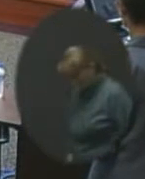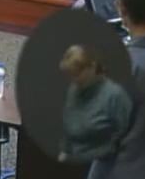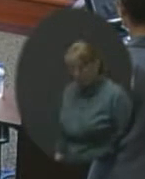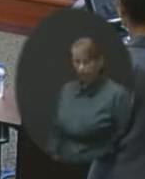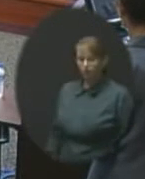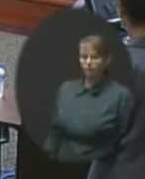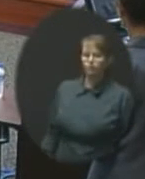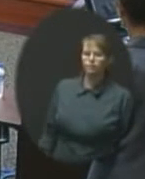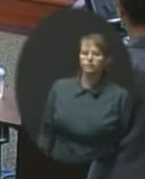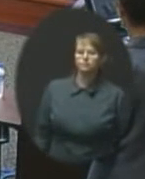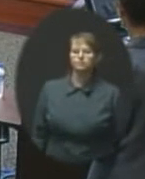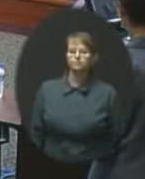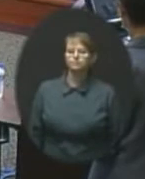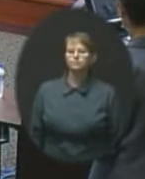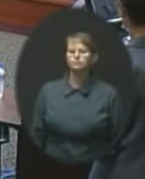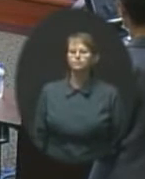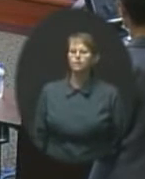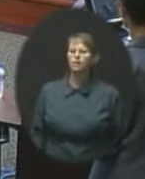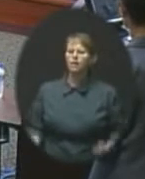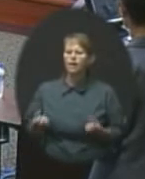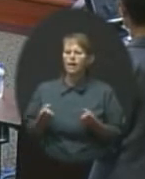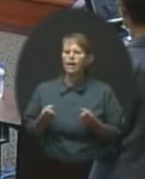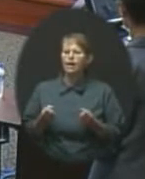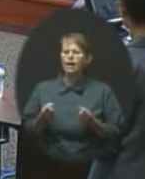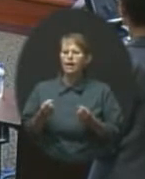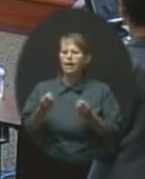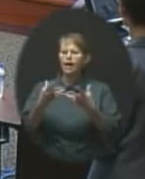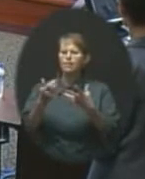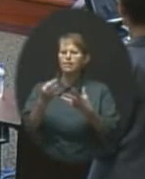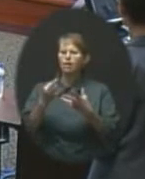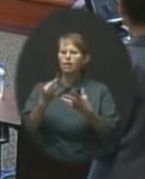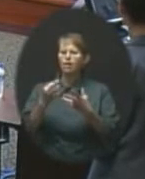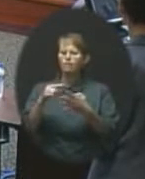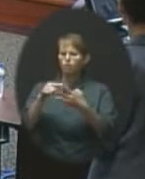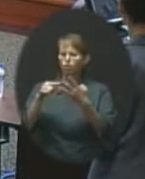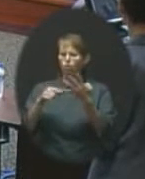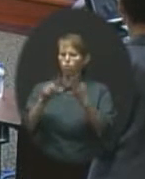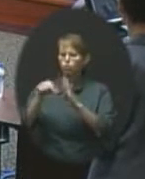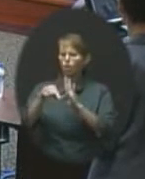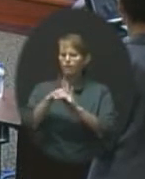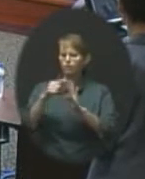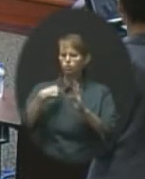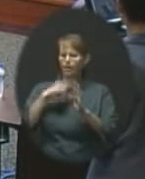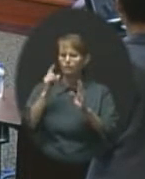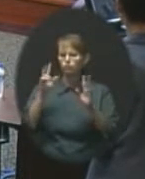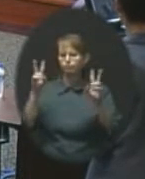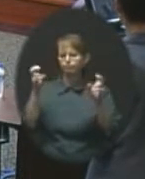those qualifications do we have to make it in? Just one or all four? Technically one. Just one.